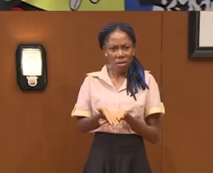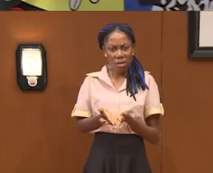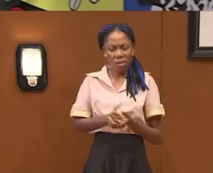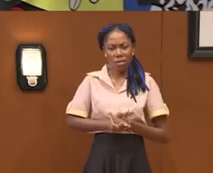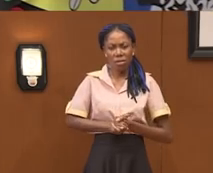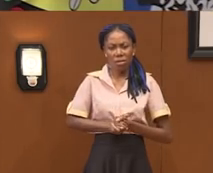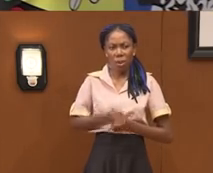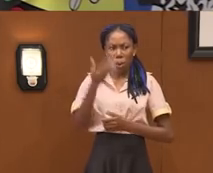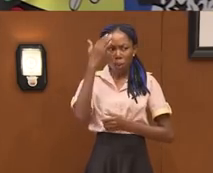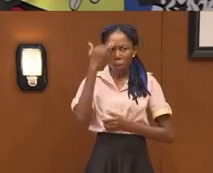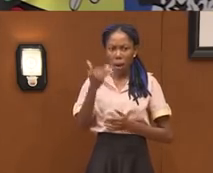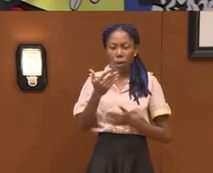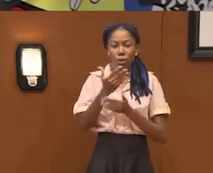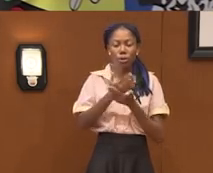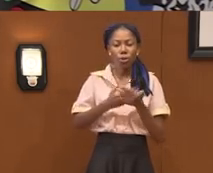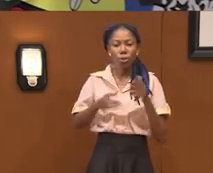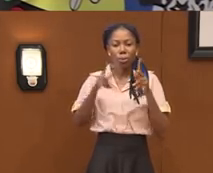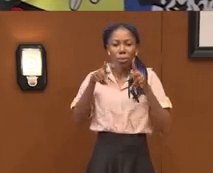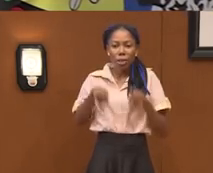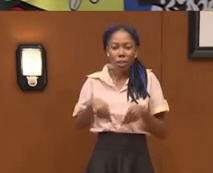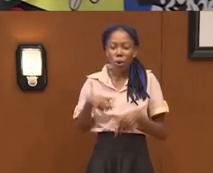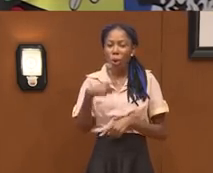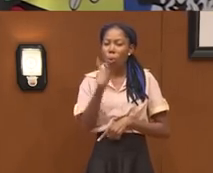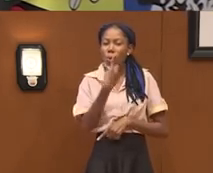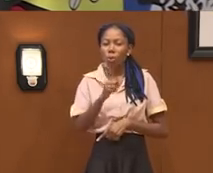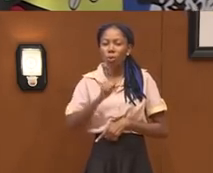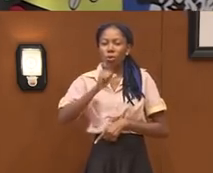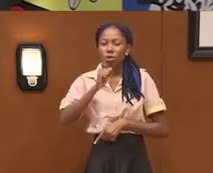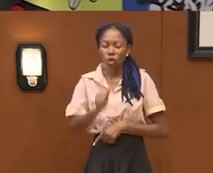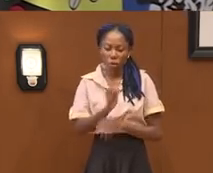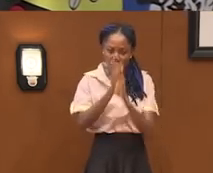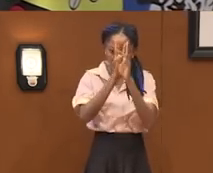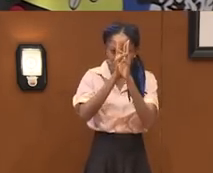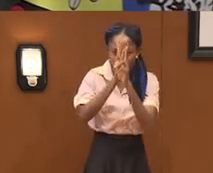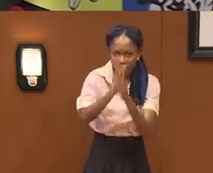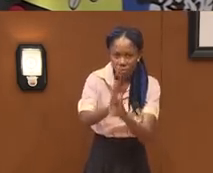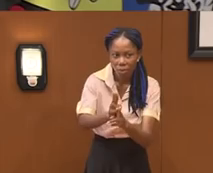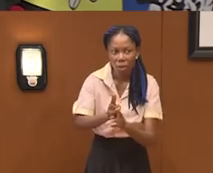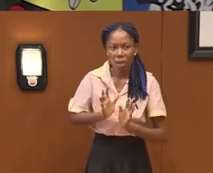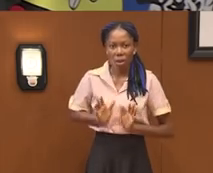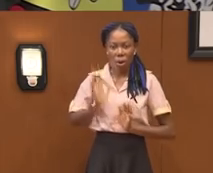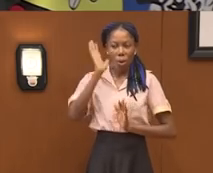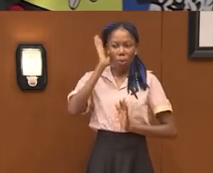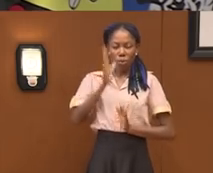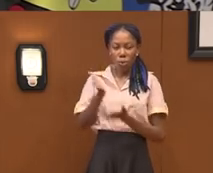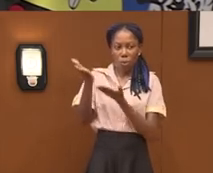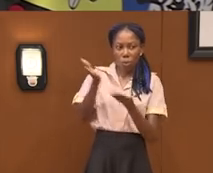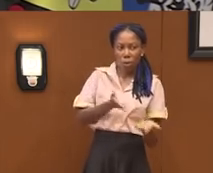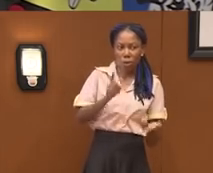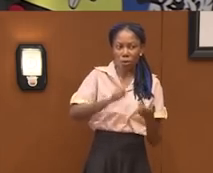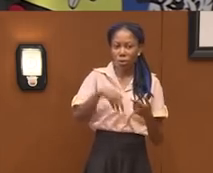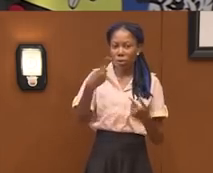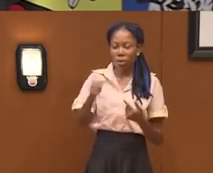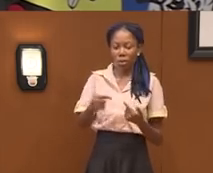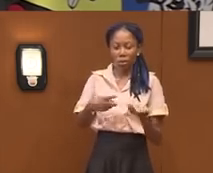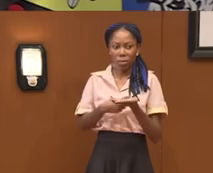somebody that is not honest or truthful will present before the court. All these